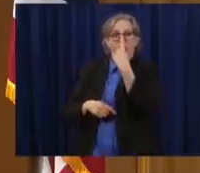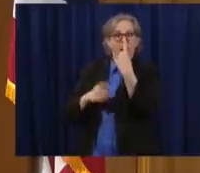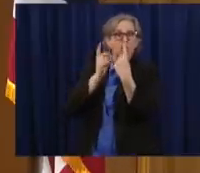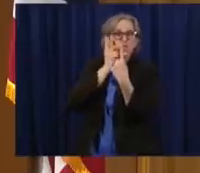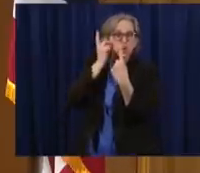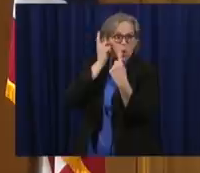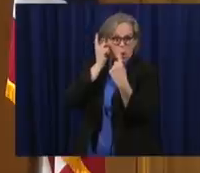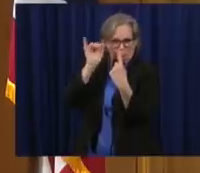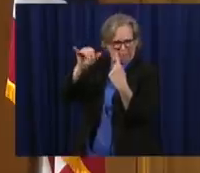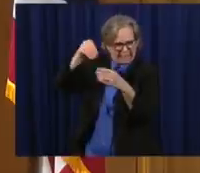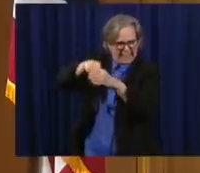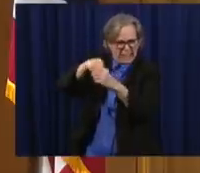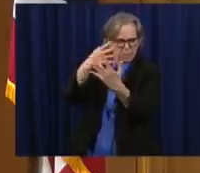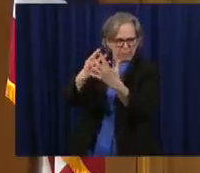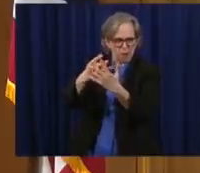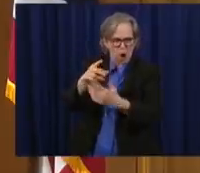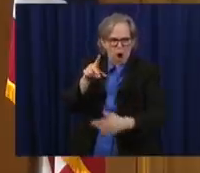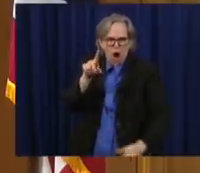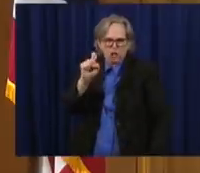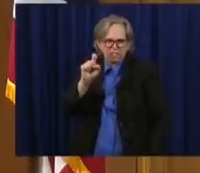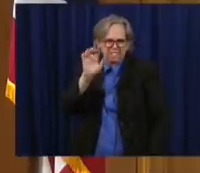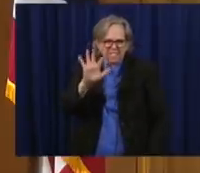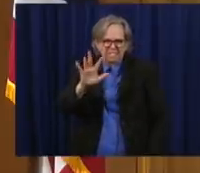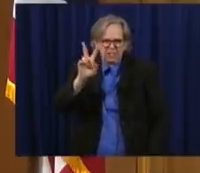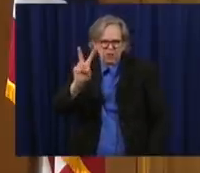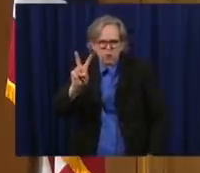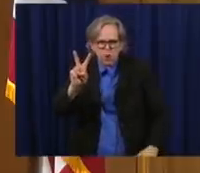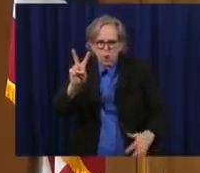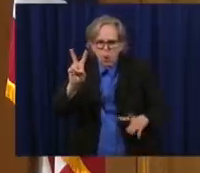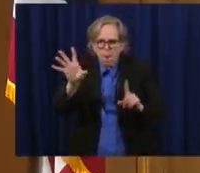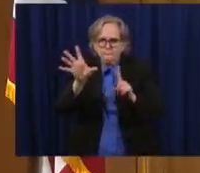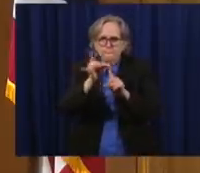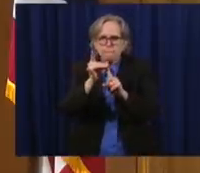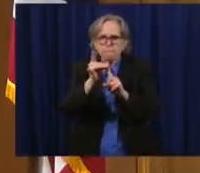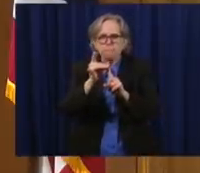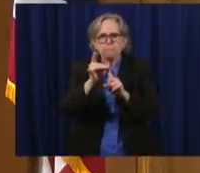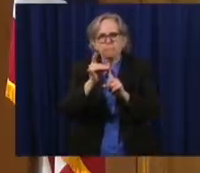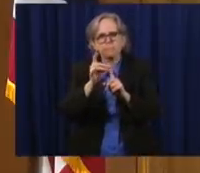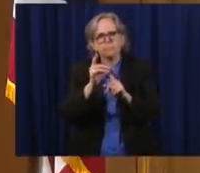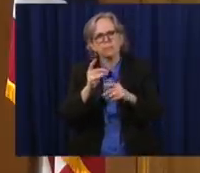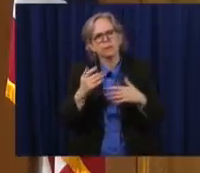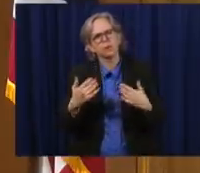152 people tested positive. We're doing extensive testing.